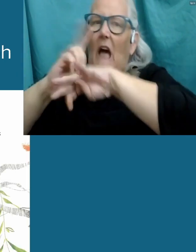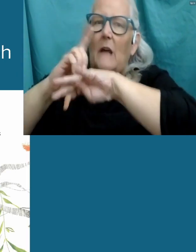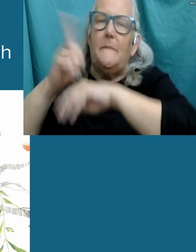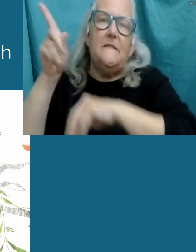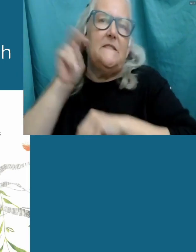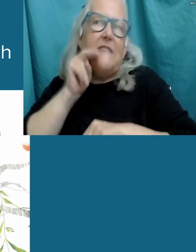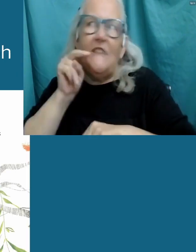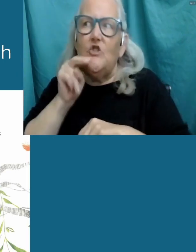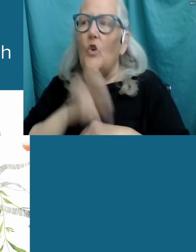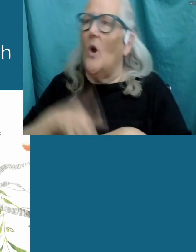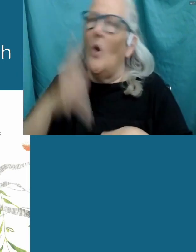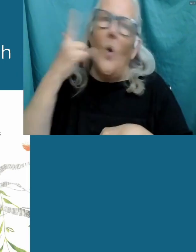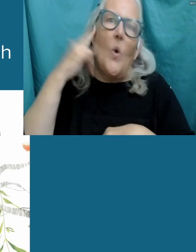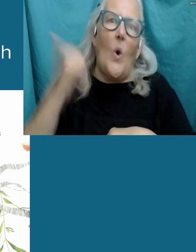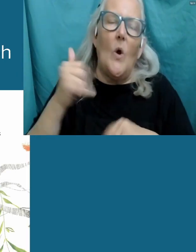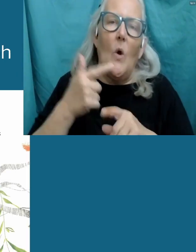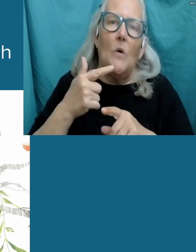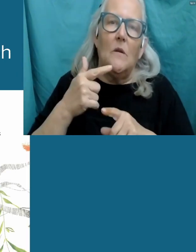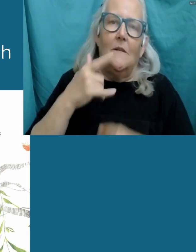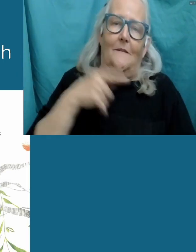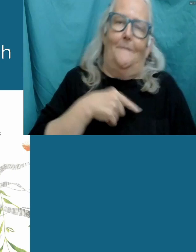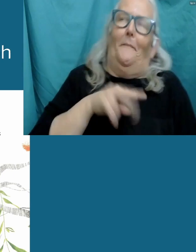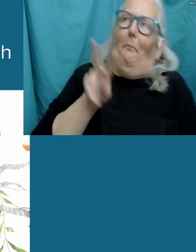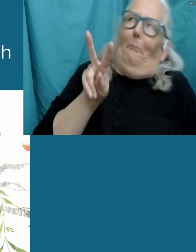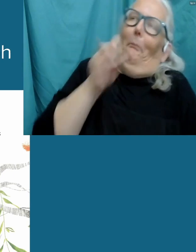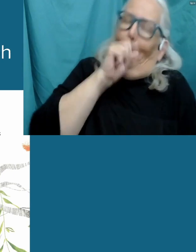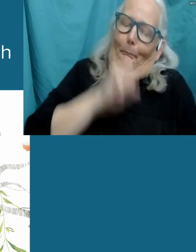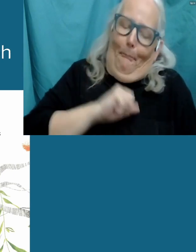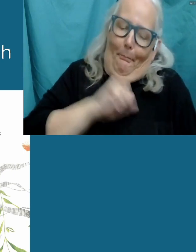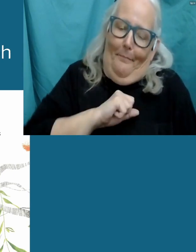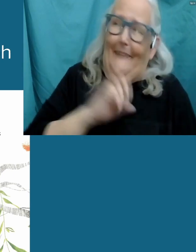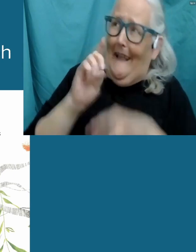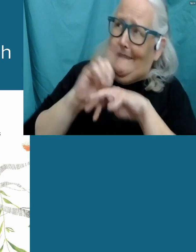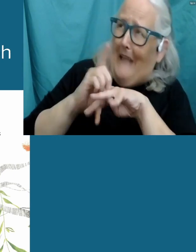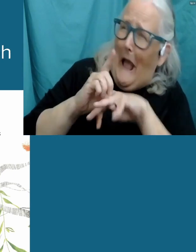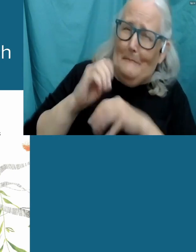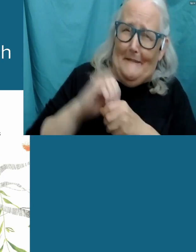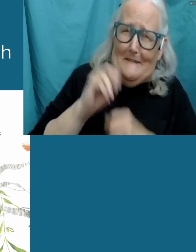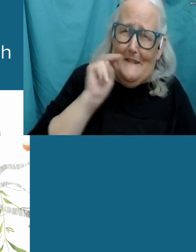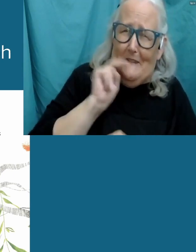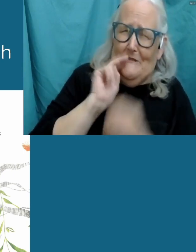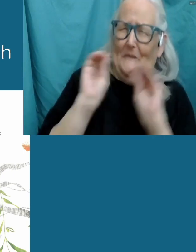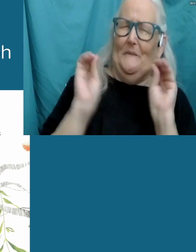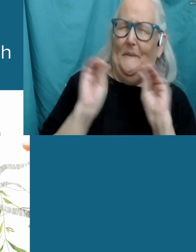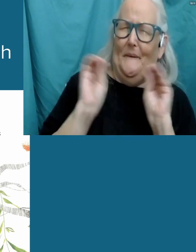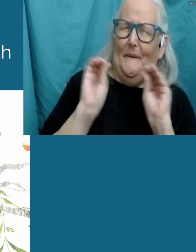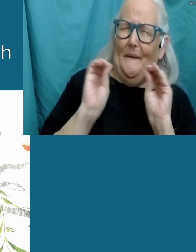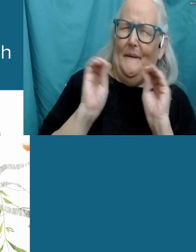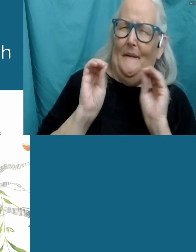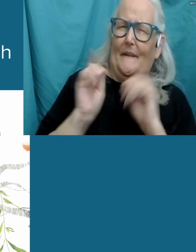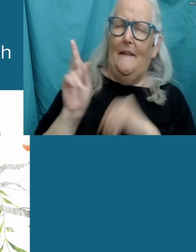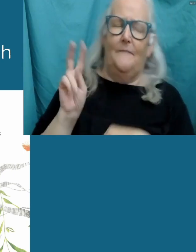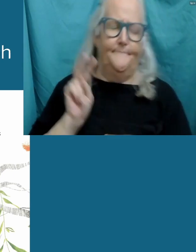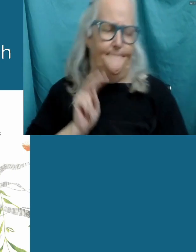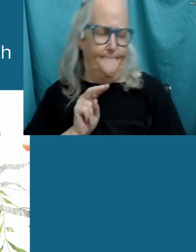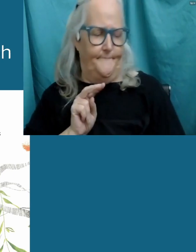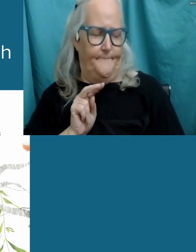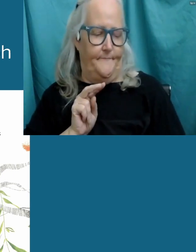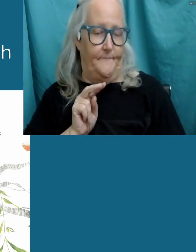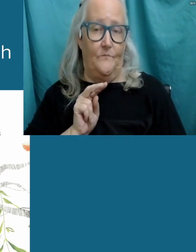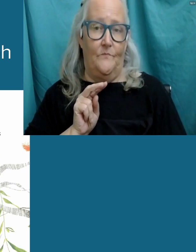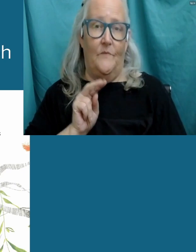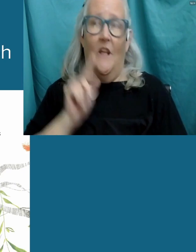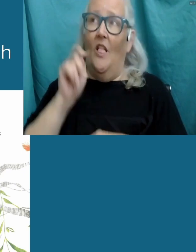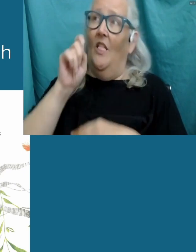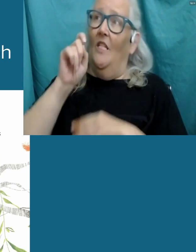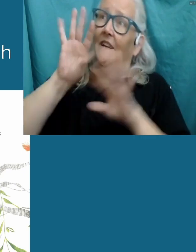Agu snorts. "There are no diamonds in Nigeria." Sam pauses. The sheet collapses as she lets go of the